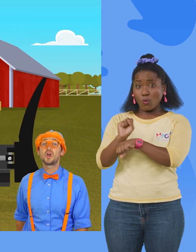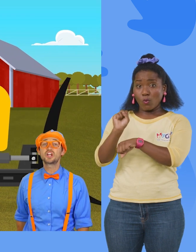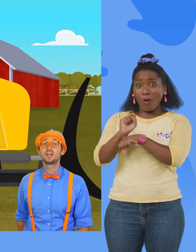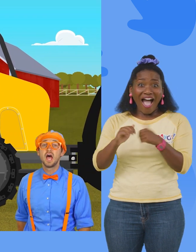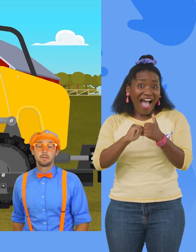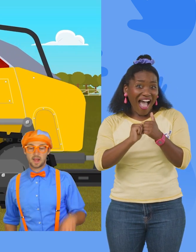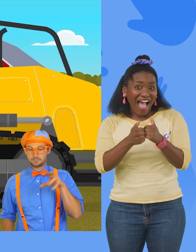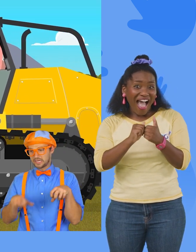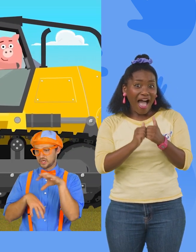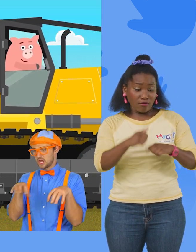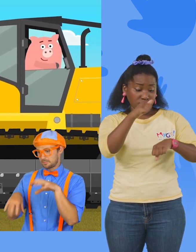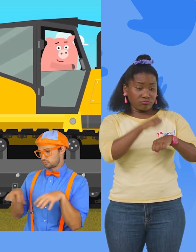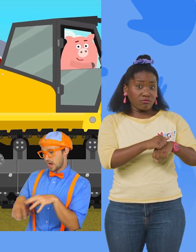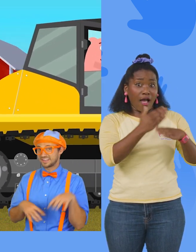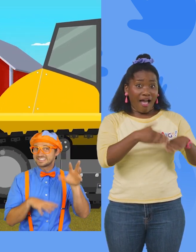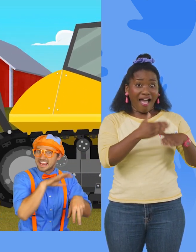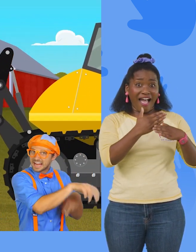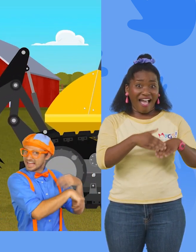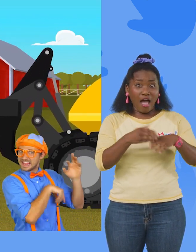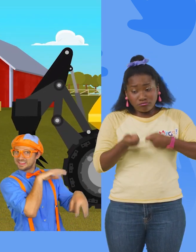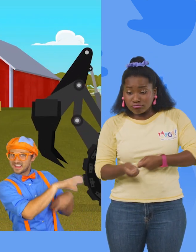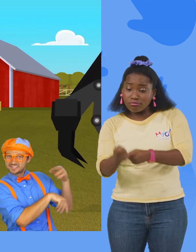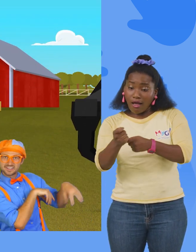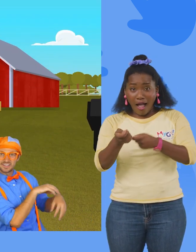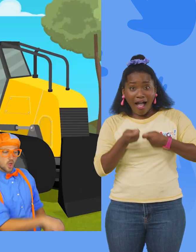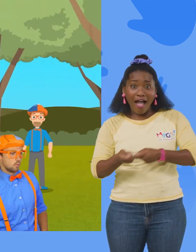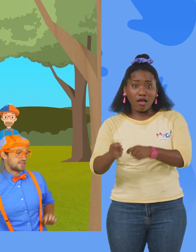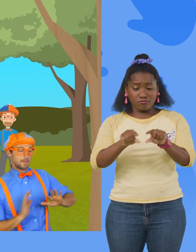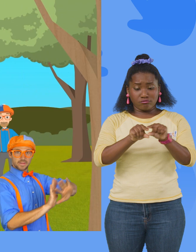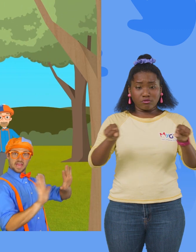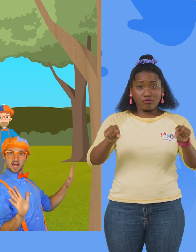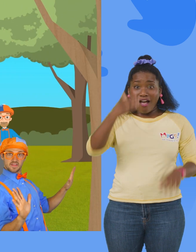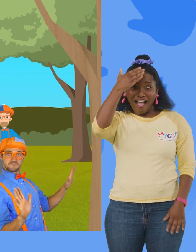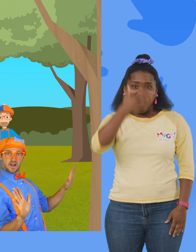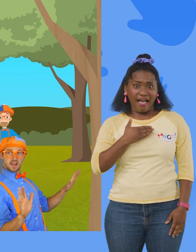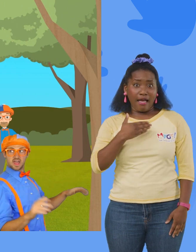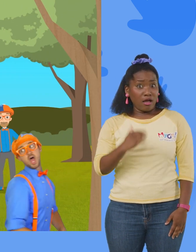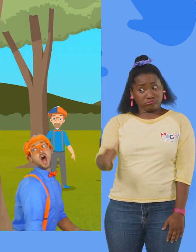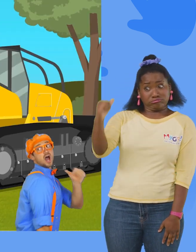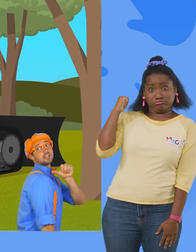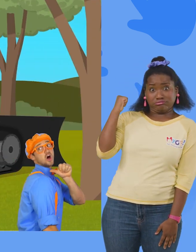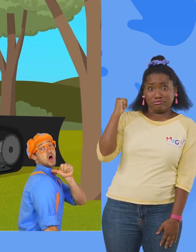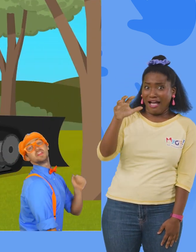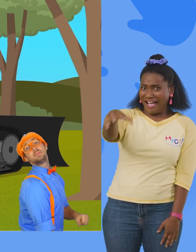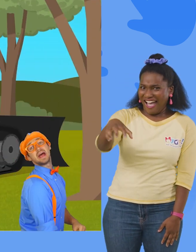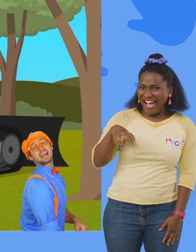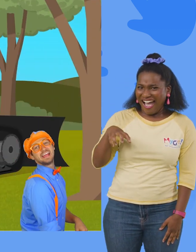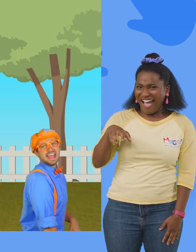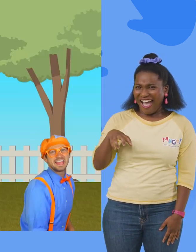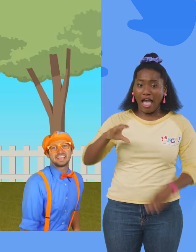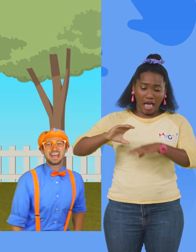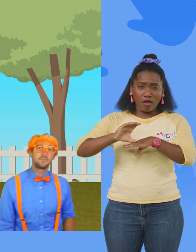farmers work by breaking up rocks and digging in the dirt. With the blade on the front and the claw on the